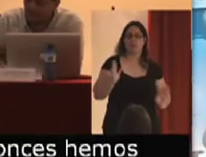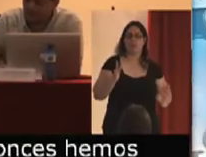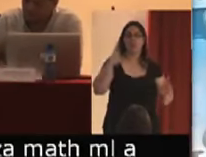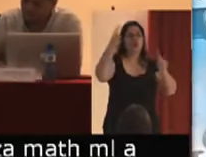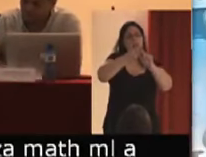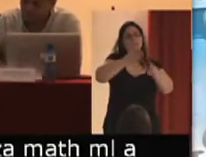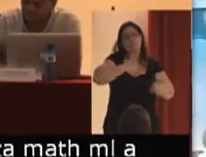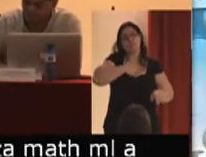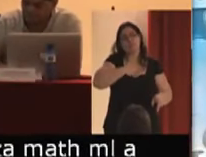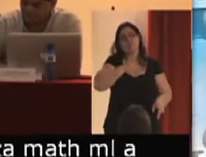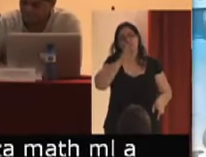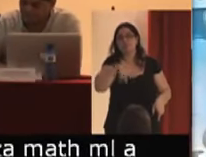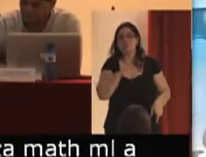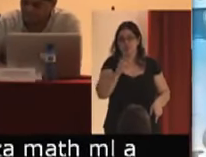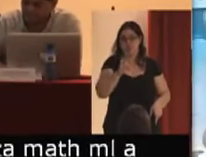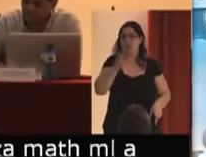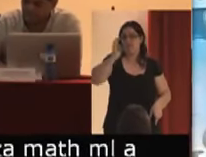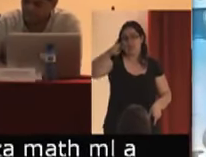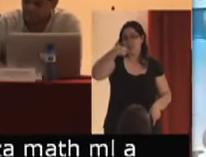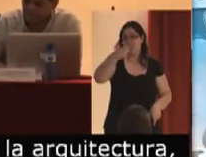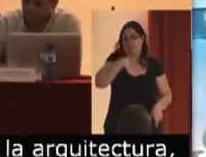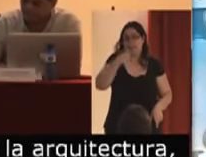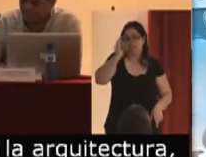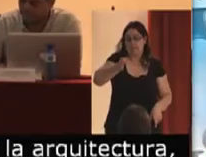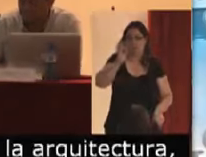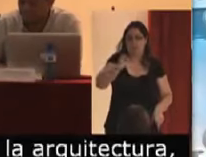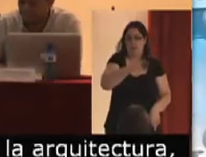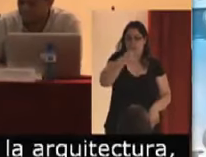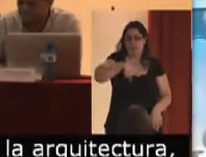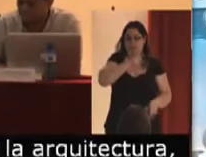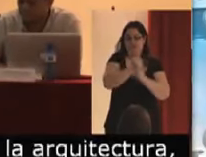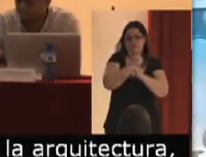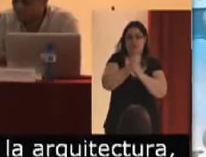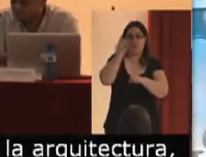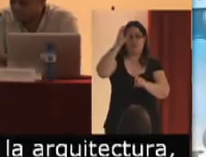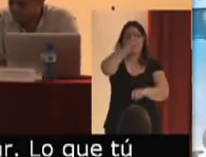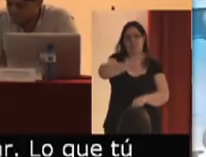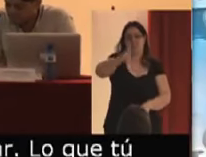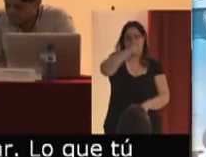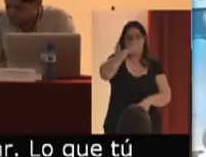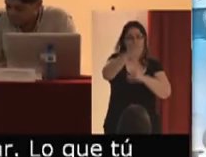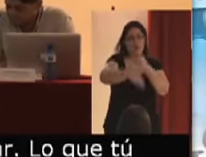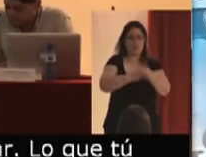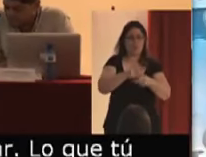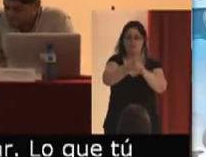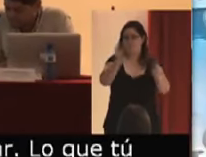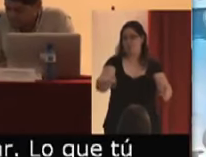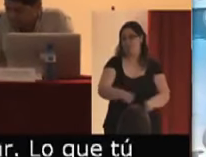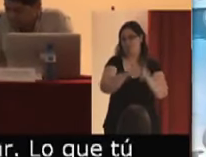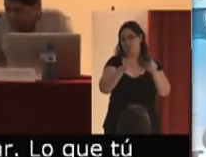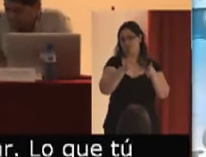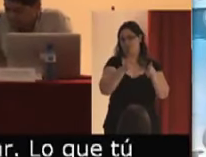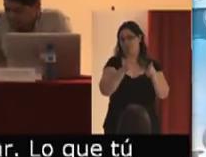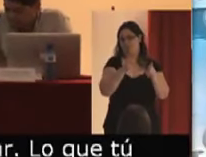template, so that the professor could use it. But of course, what you say is quite so. And working with science professors who use